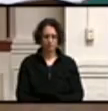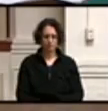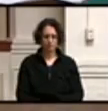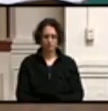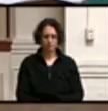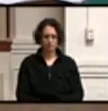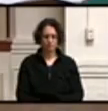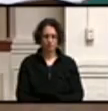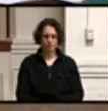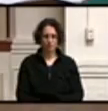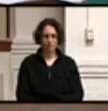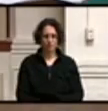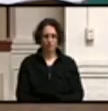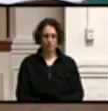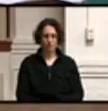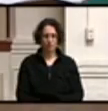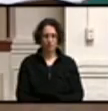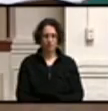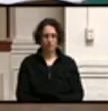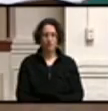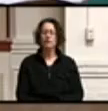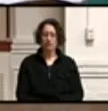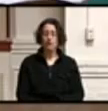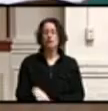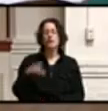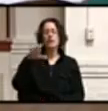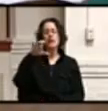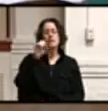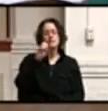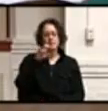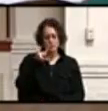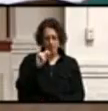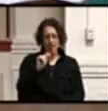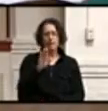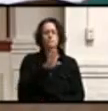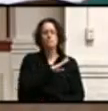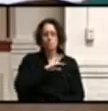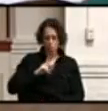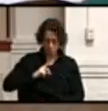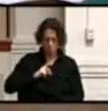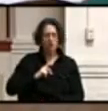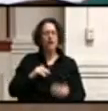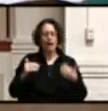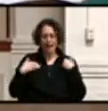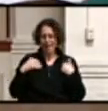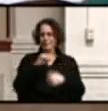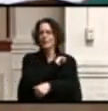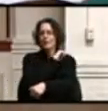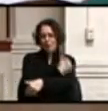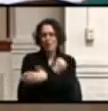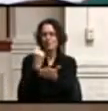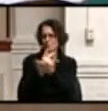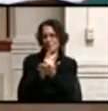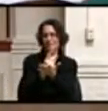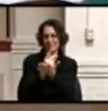finally approve rests with the select board. And I think we've delegated